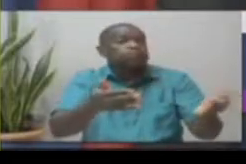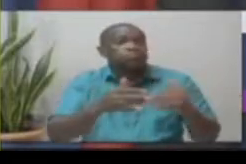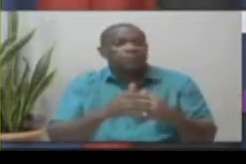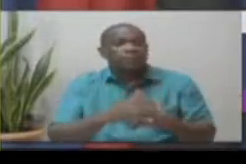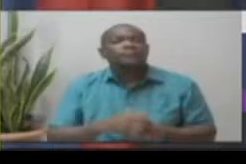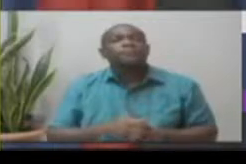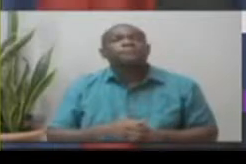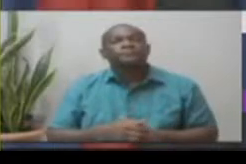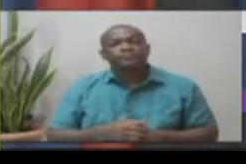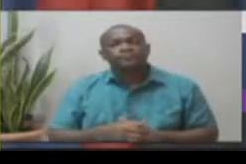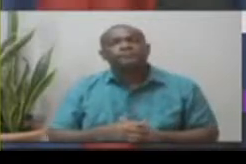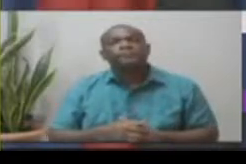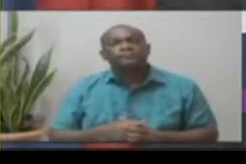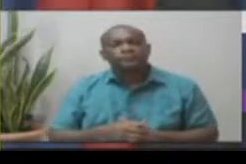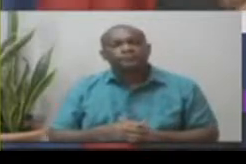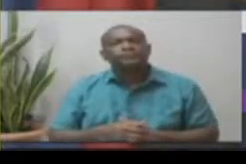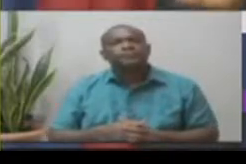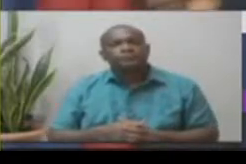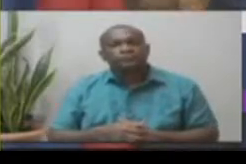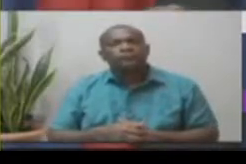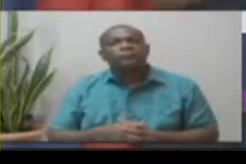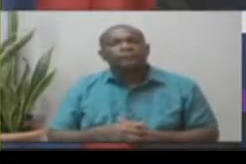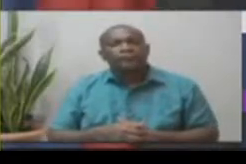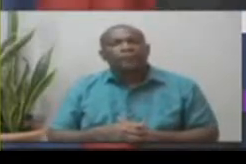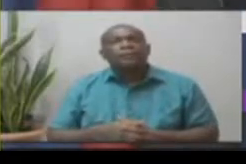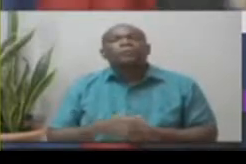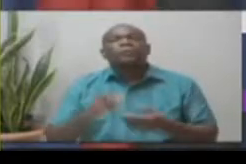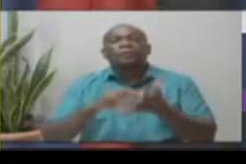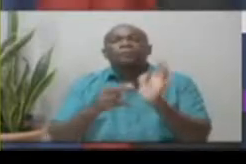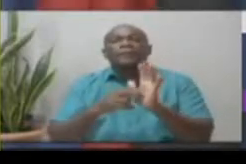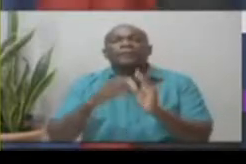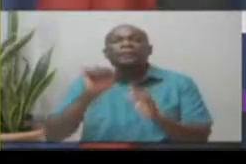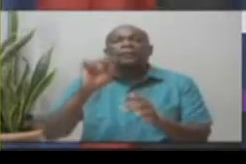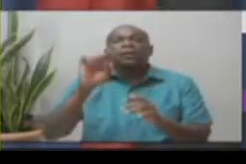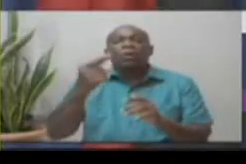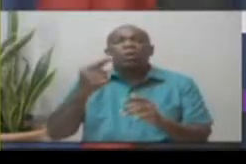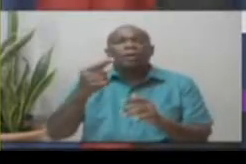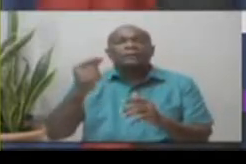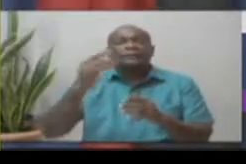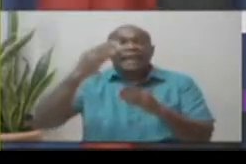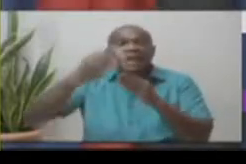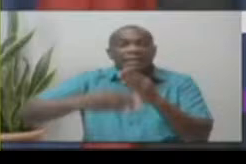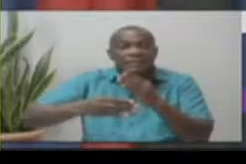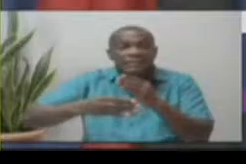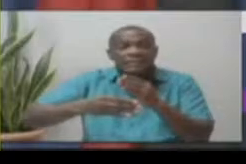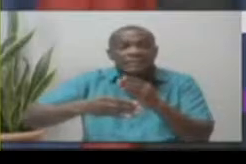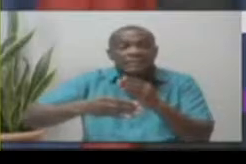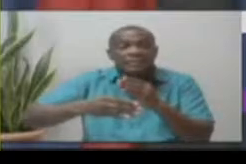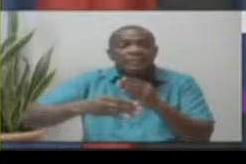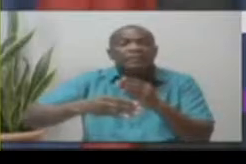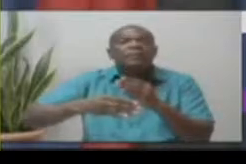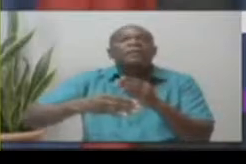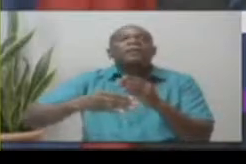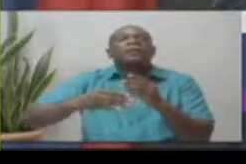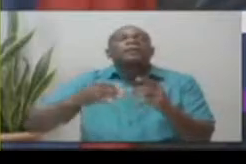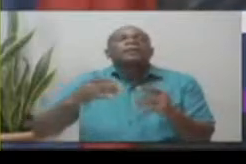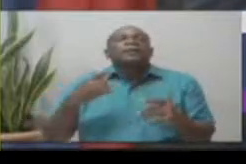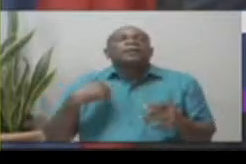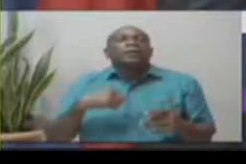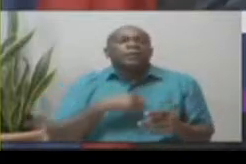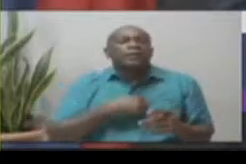if not all those vaccines that are coming in on Tuesday, utilized in Trinidad and Tobago. We